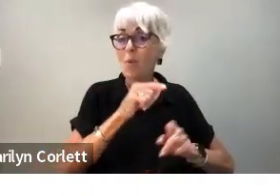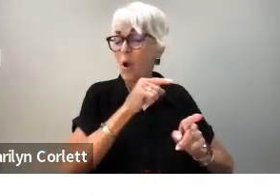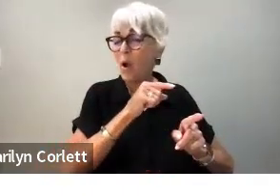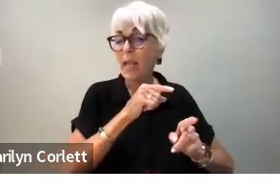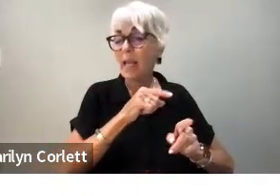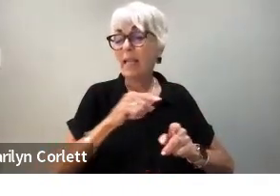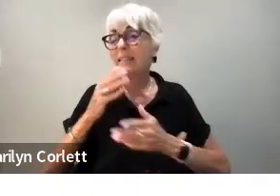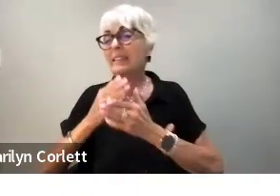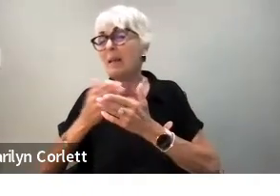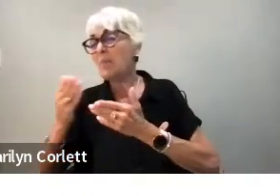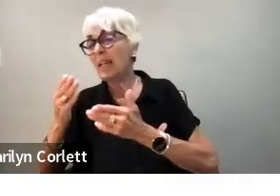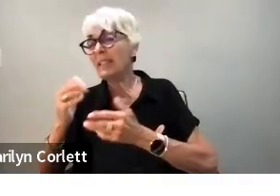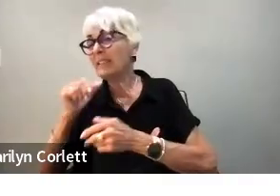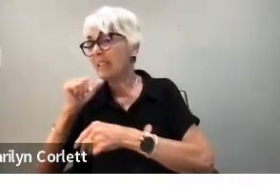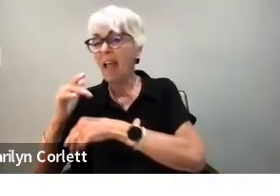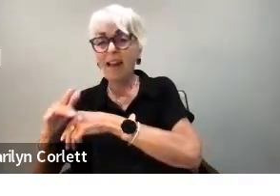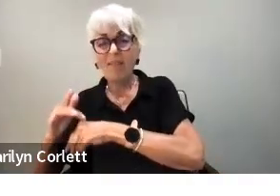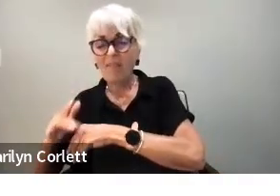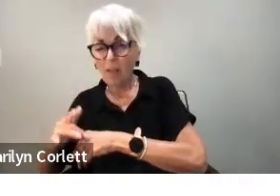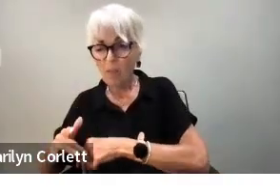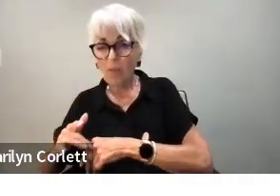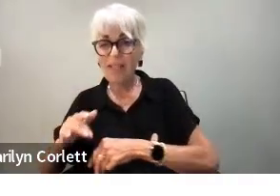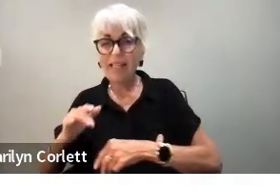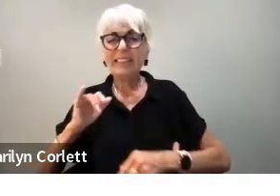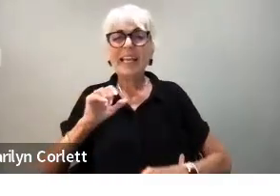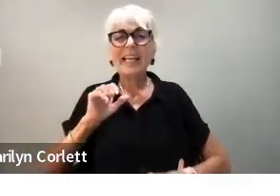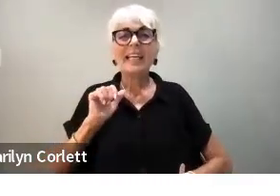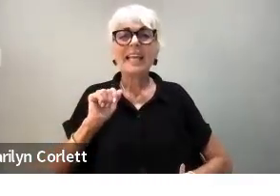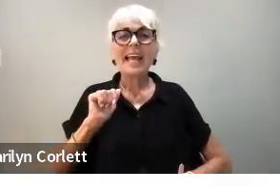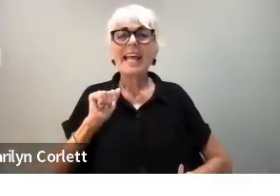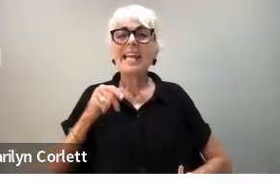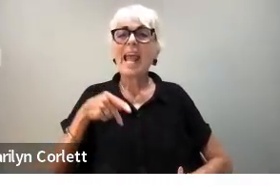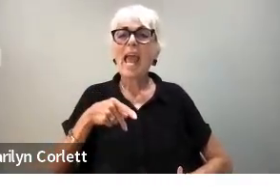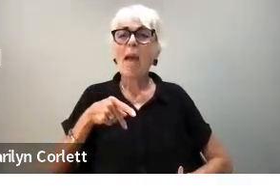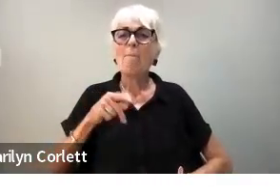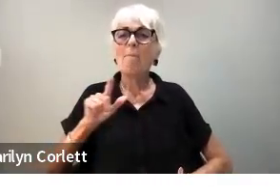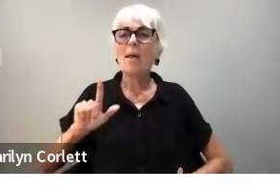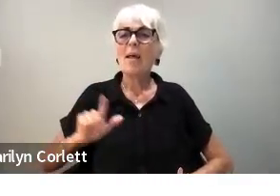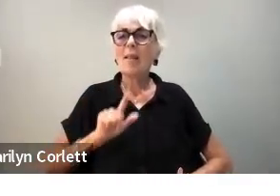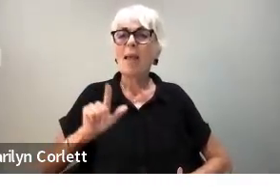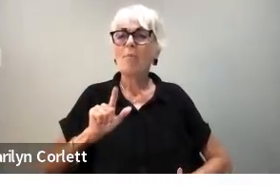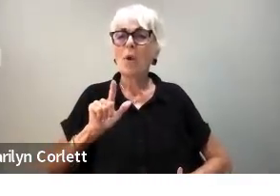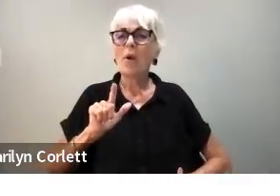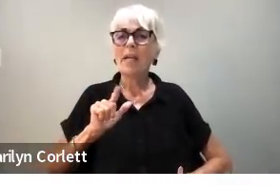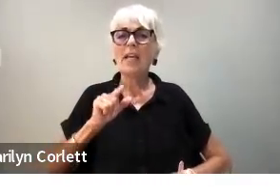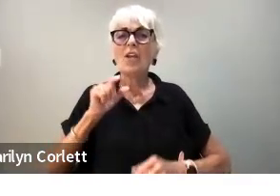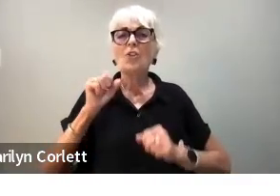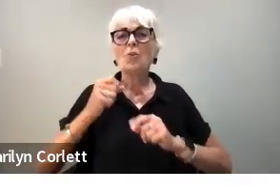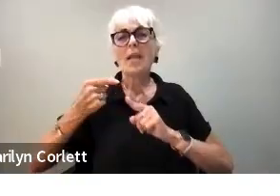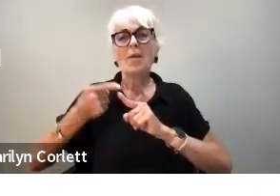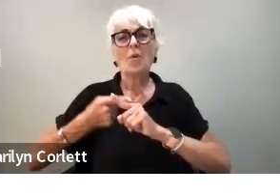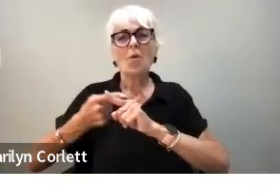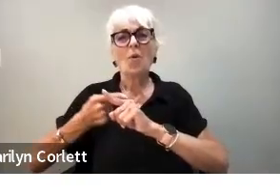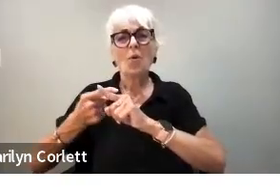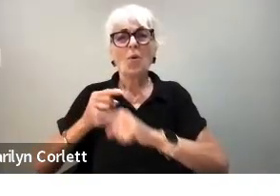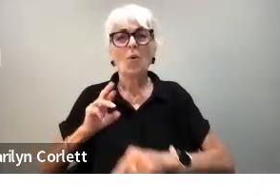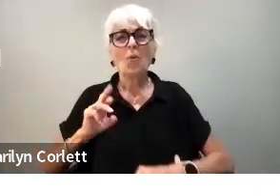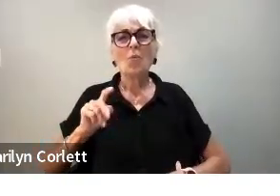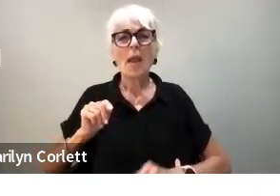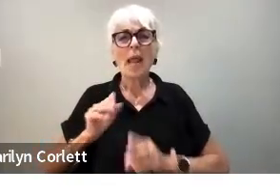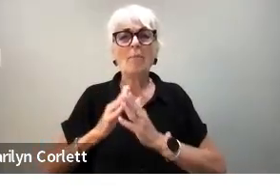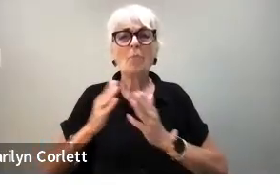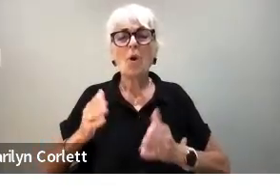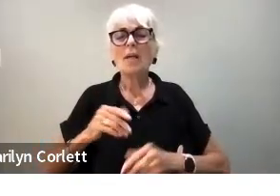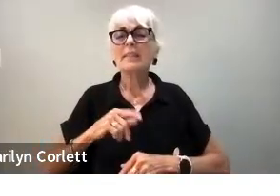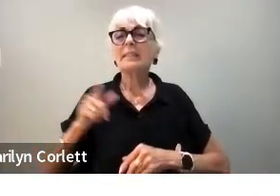available, it's kind of like a app library. So you're able to rent out books, you're able to be put on